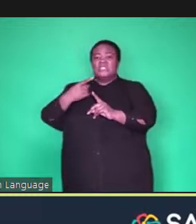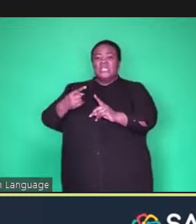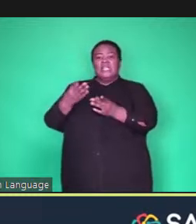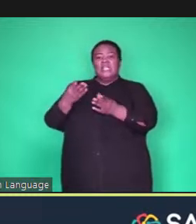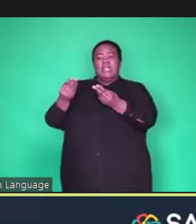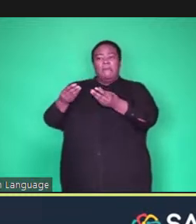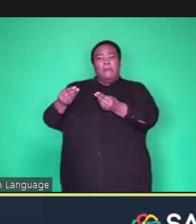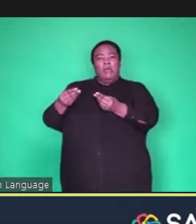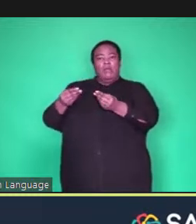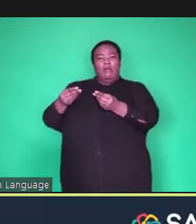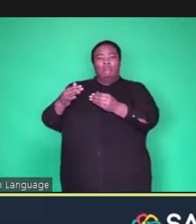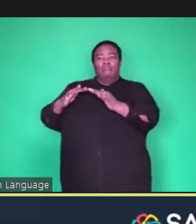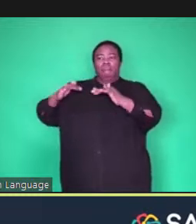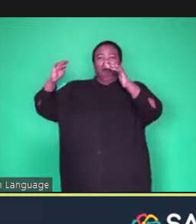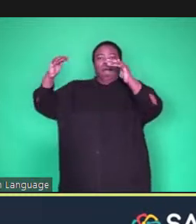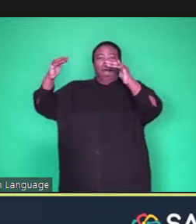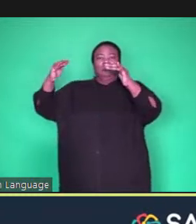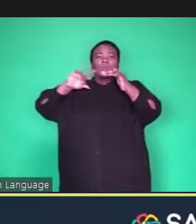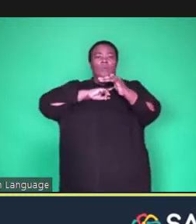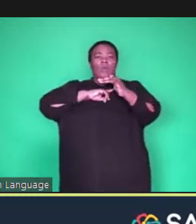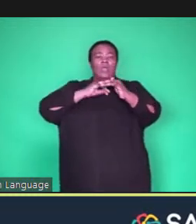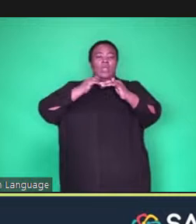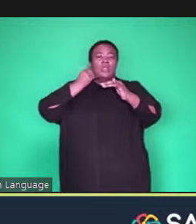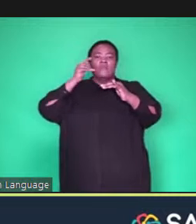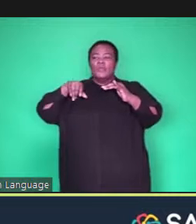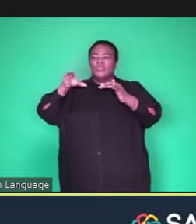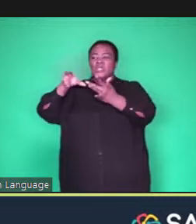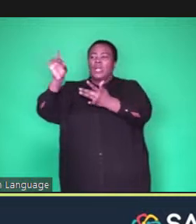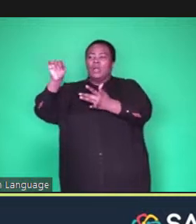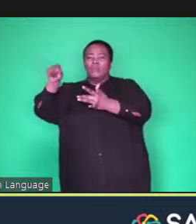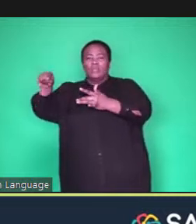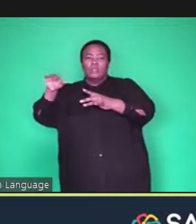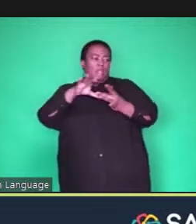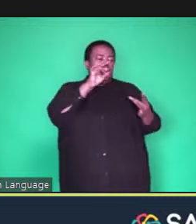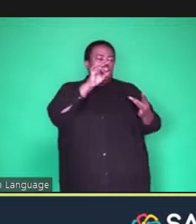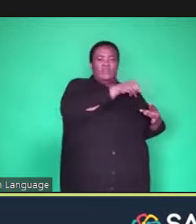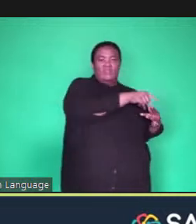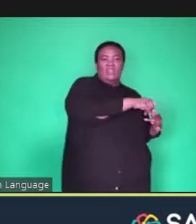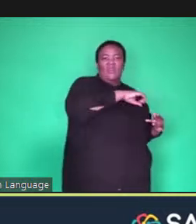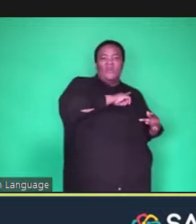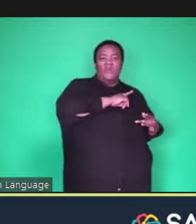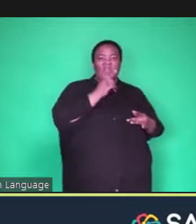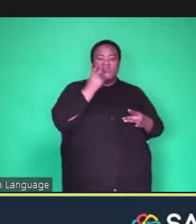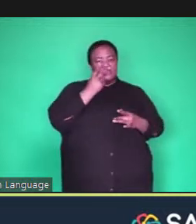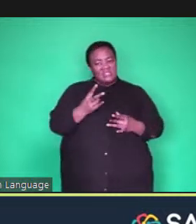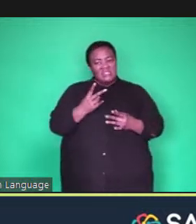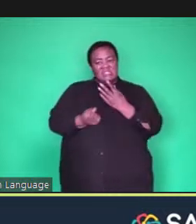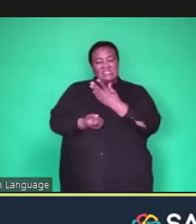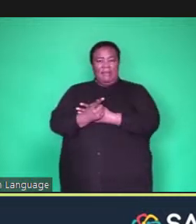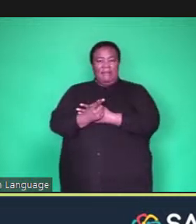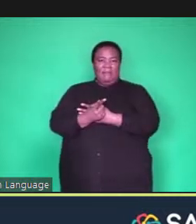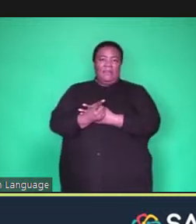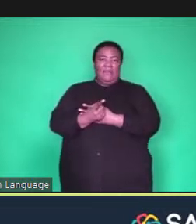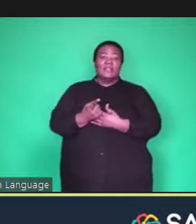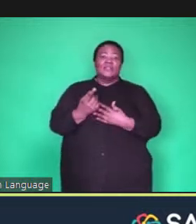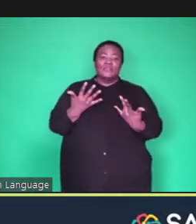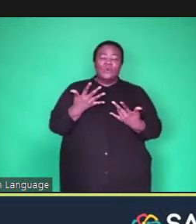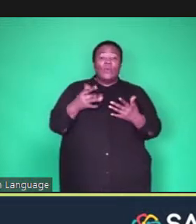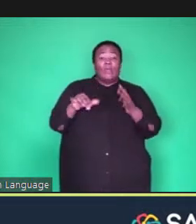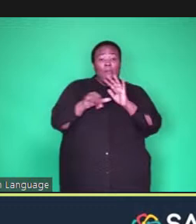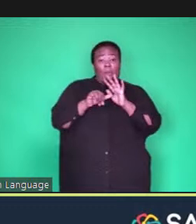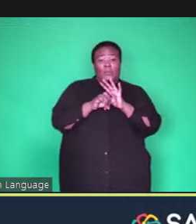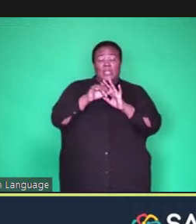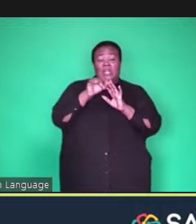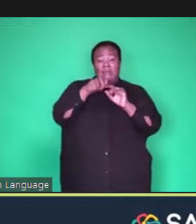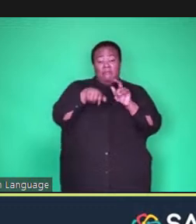being counted in two places. And of course, as we see in this country, that risk would be very high here. So it's important people are only counted once at the